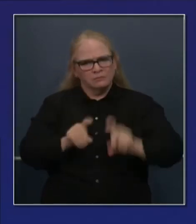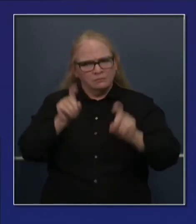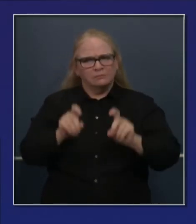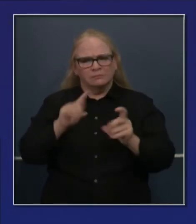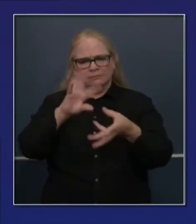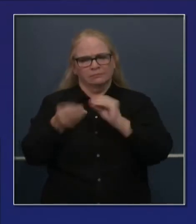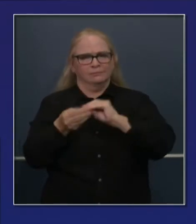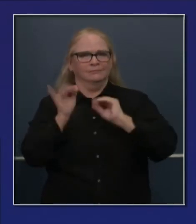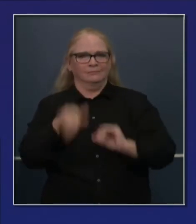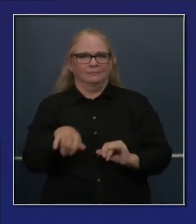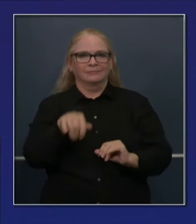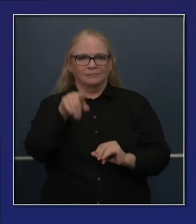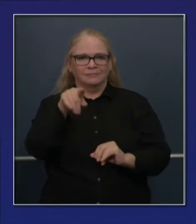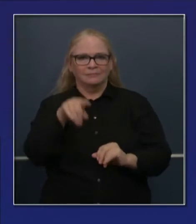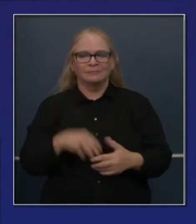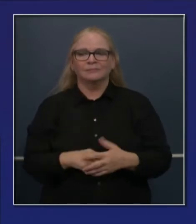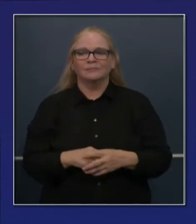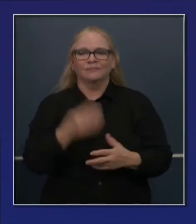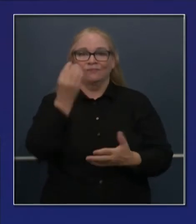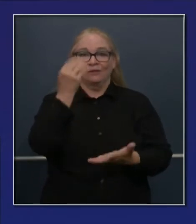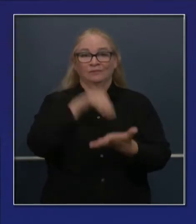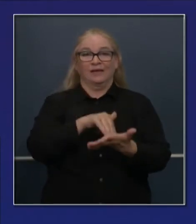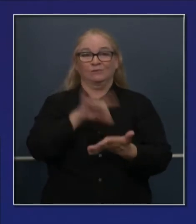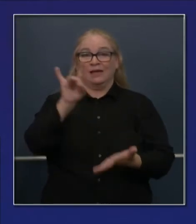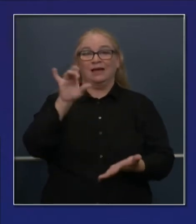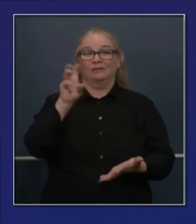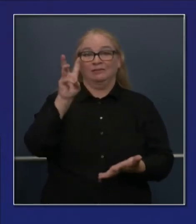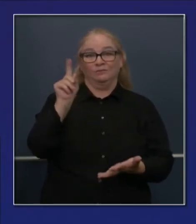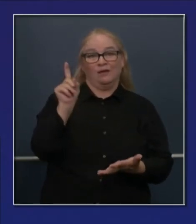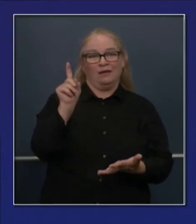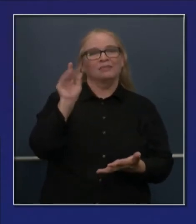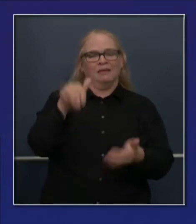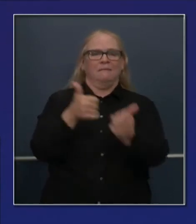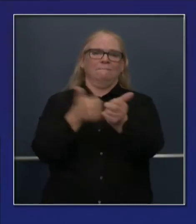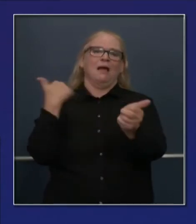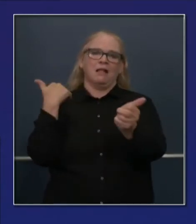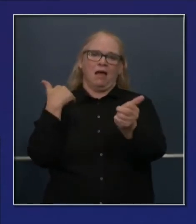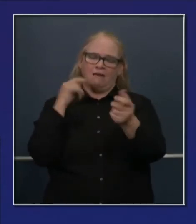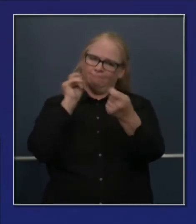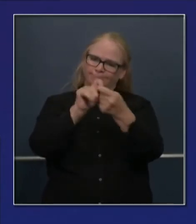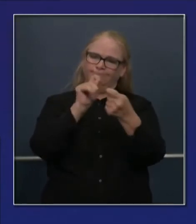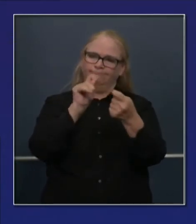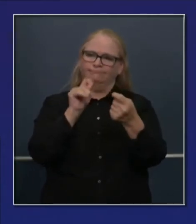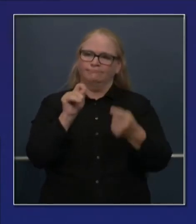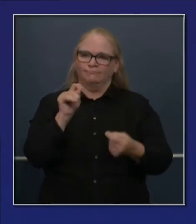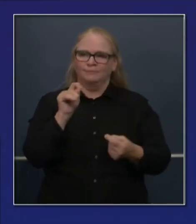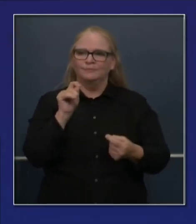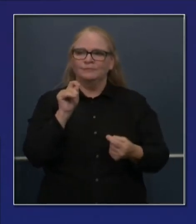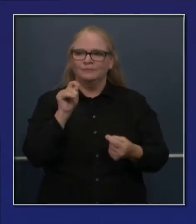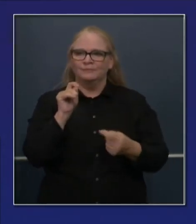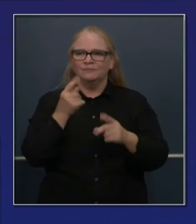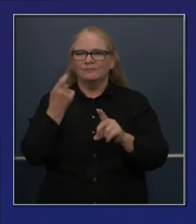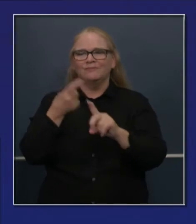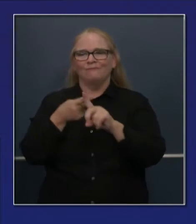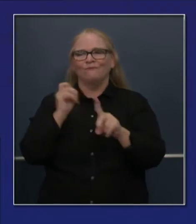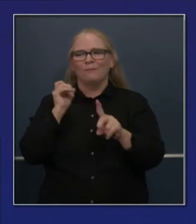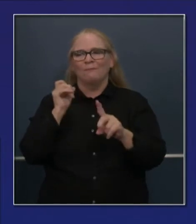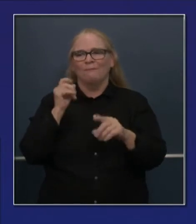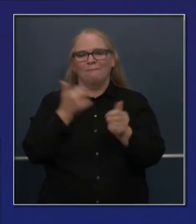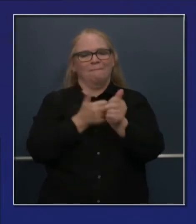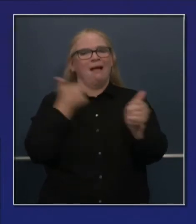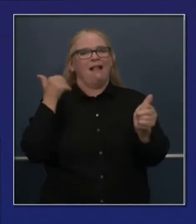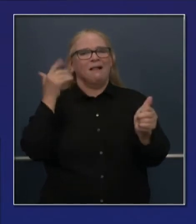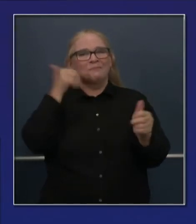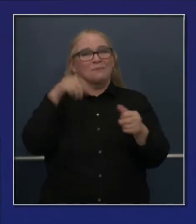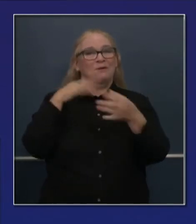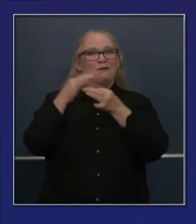14,861 positive cases that we have put through our backlog. And as you know, we were able to clear out all